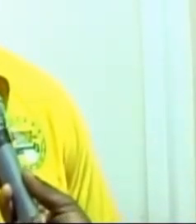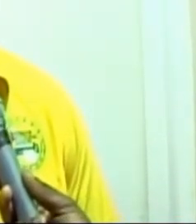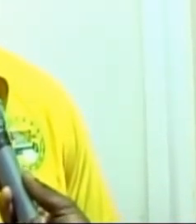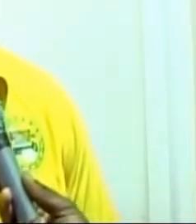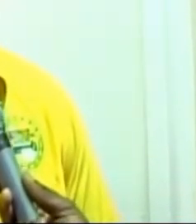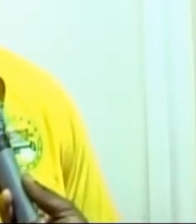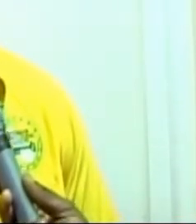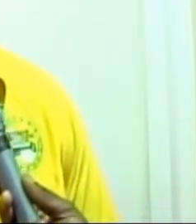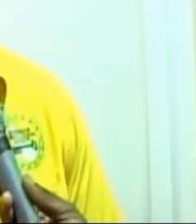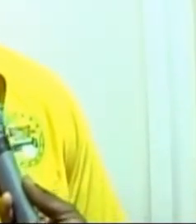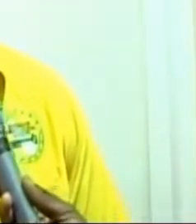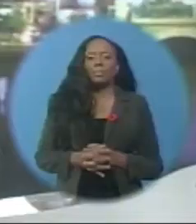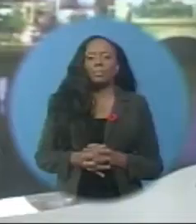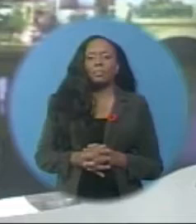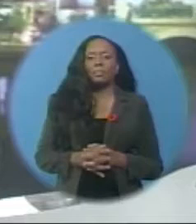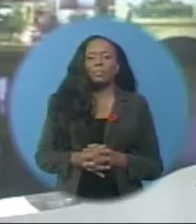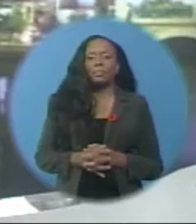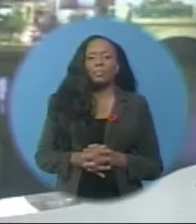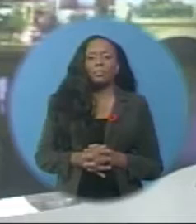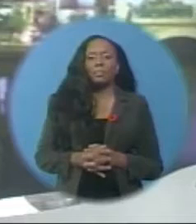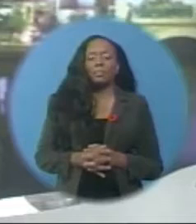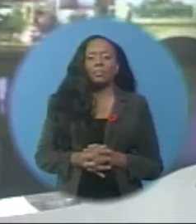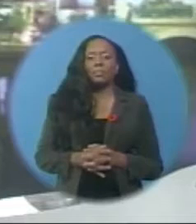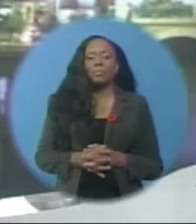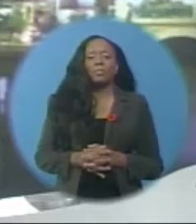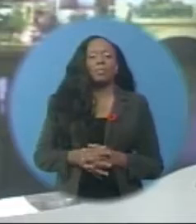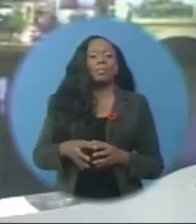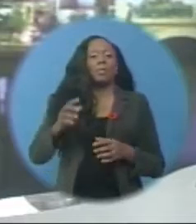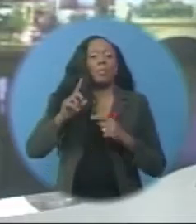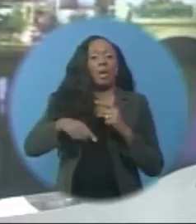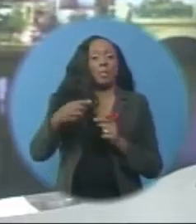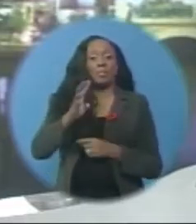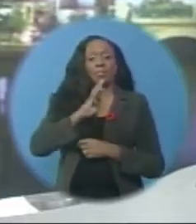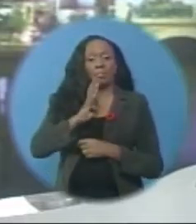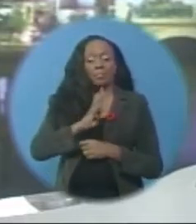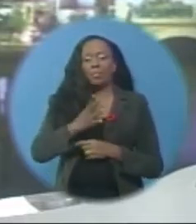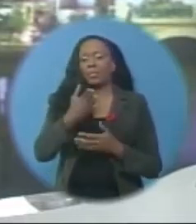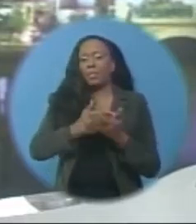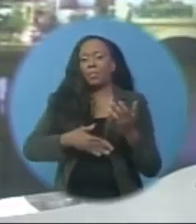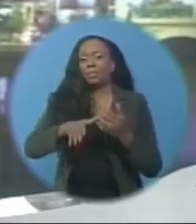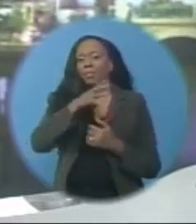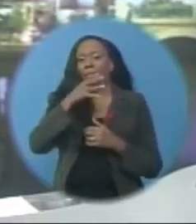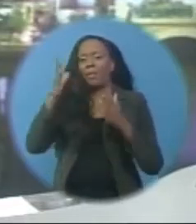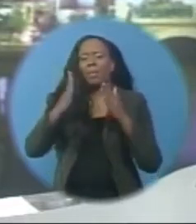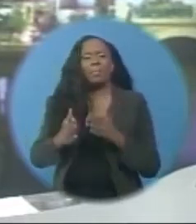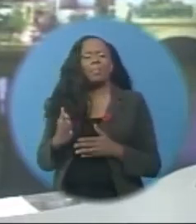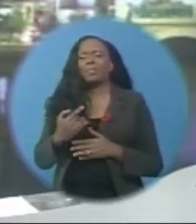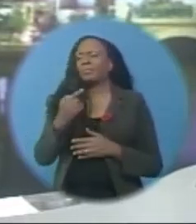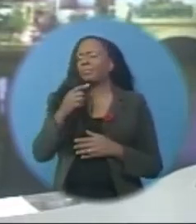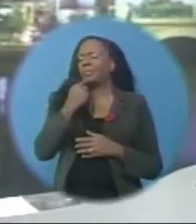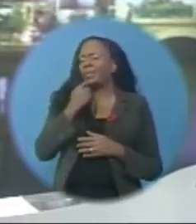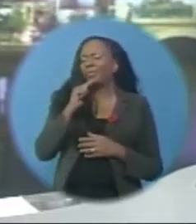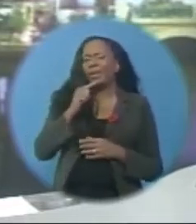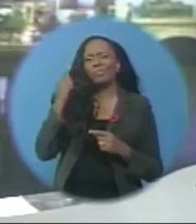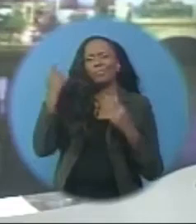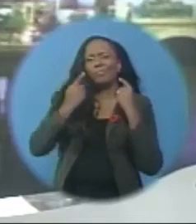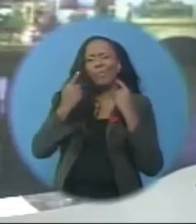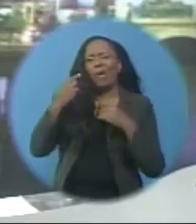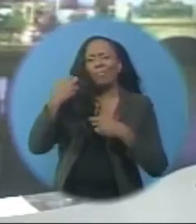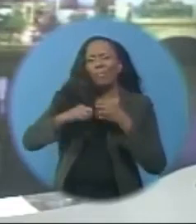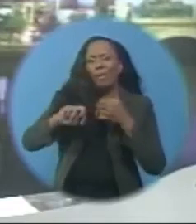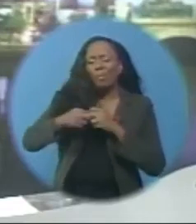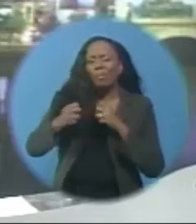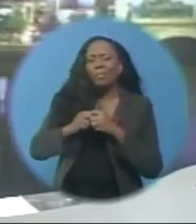pay careful attention to. During the session, some farmers voiced their concerns about the possibility of